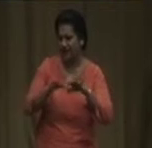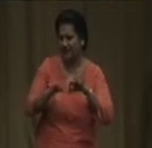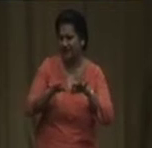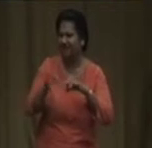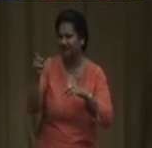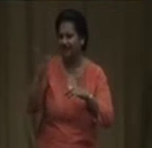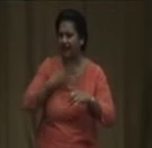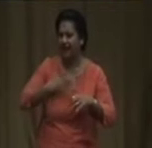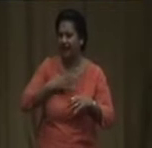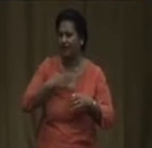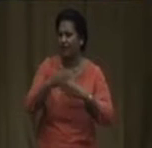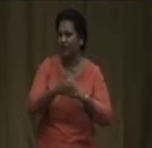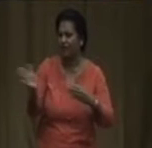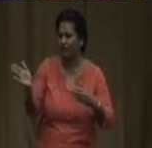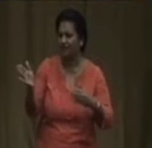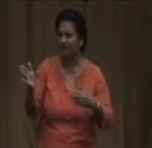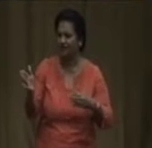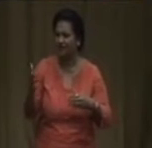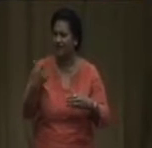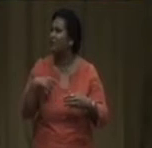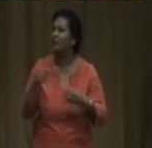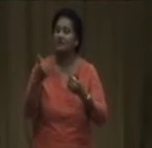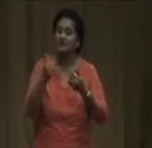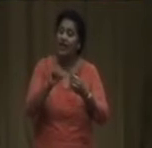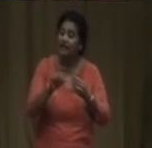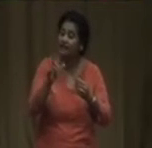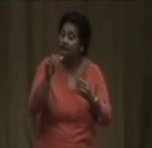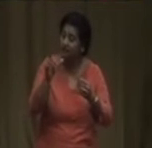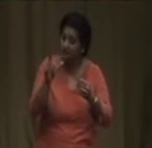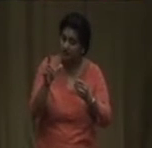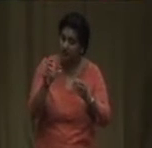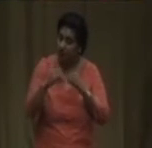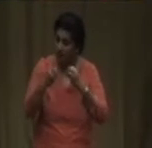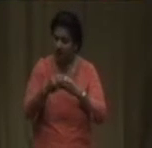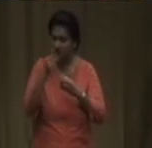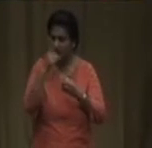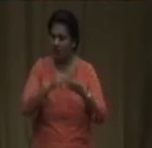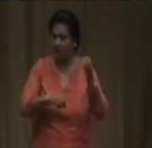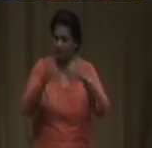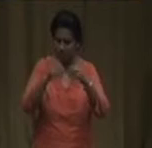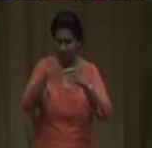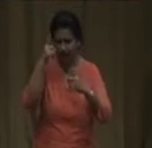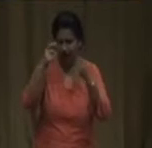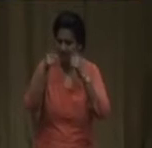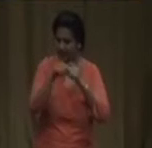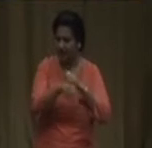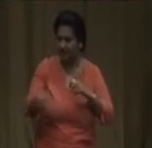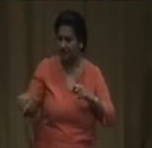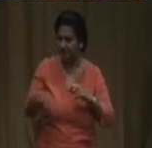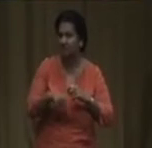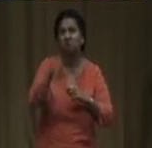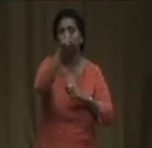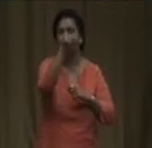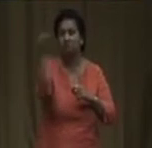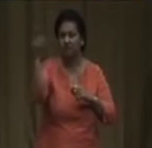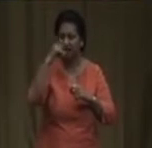It builds trust. You see, the OerU is not here to put our partner institutions out of business. It's not in our interests